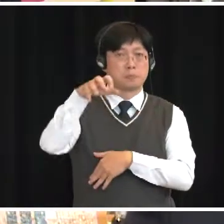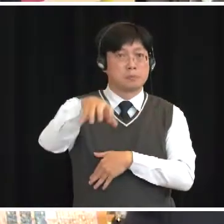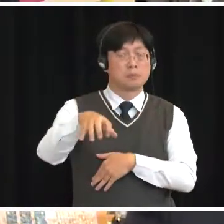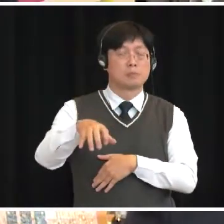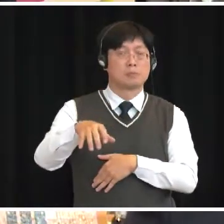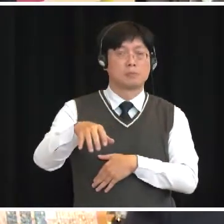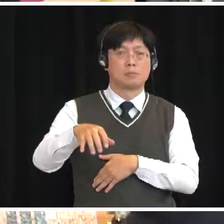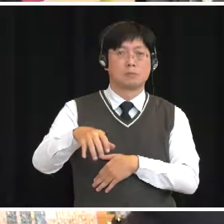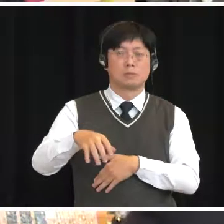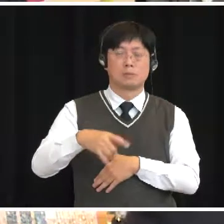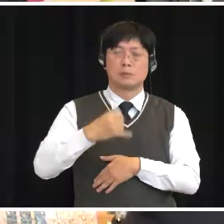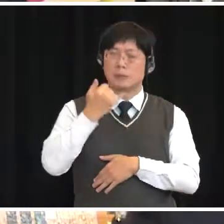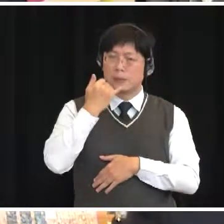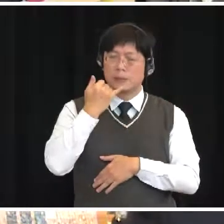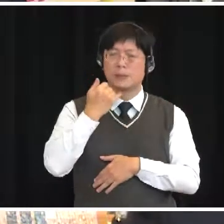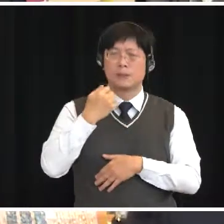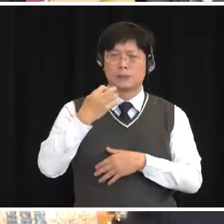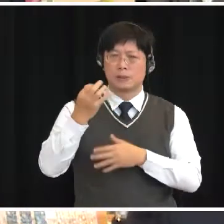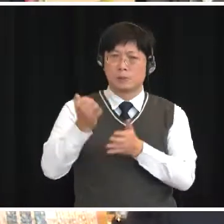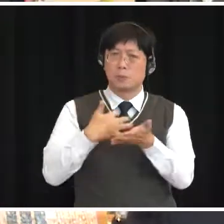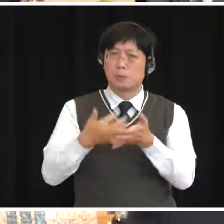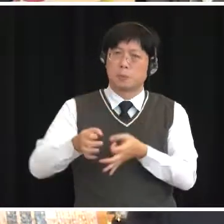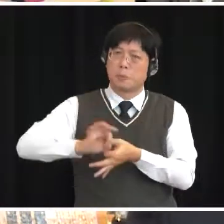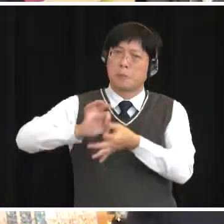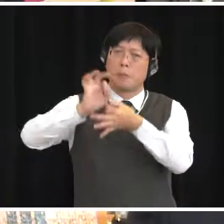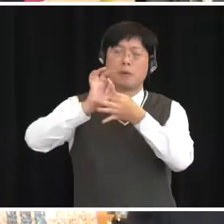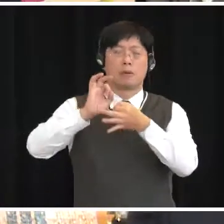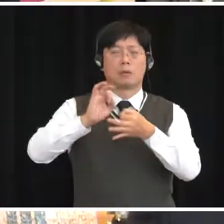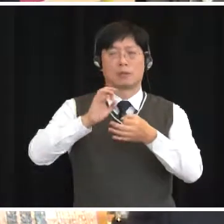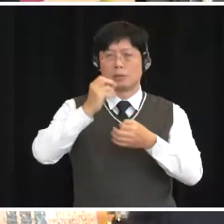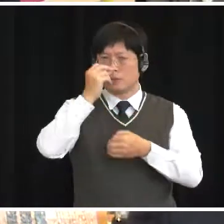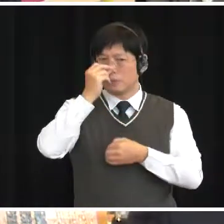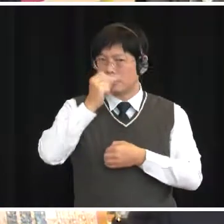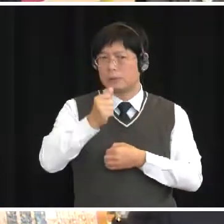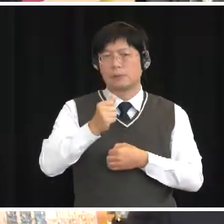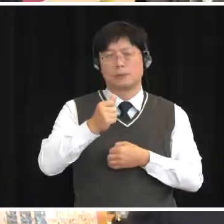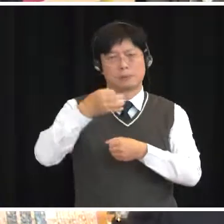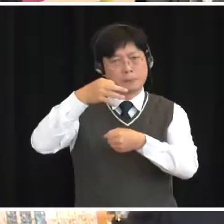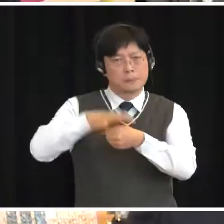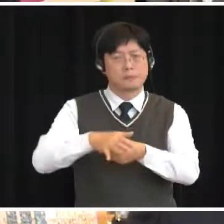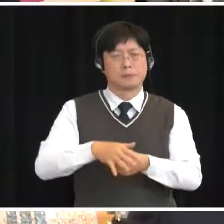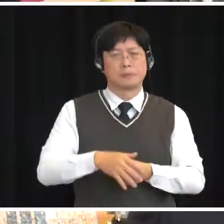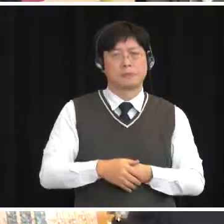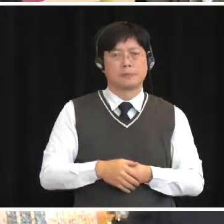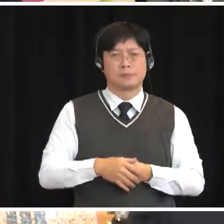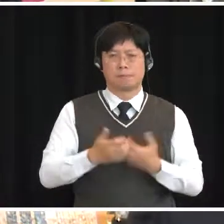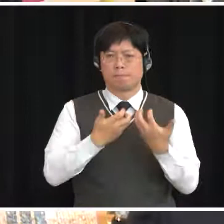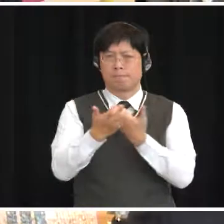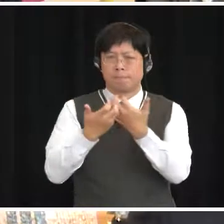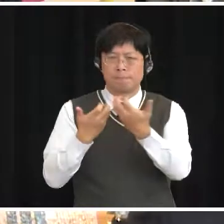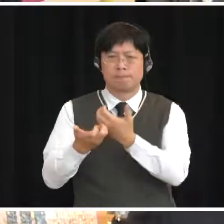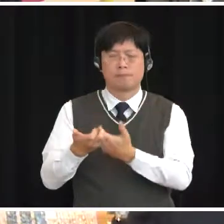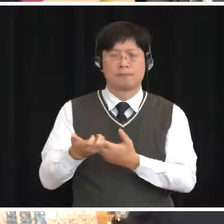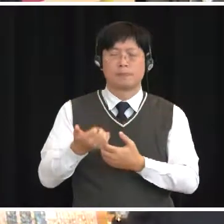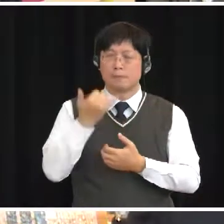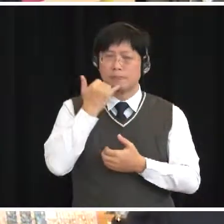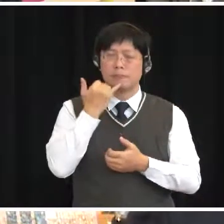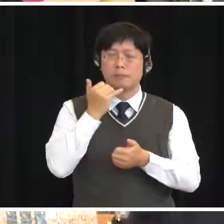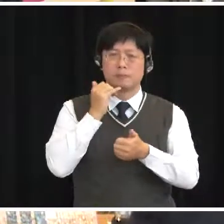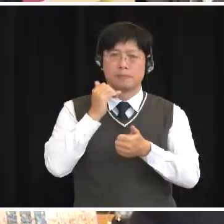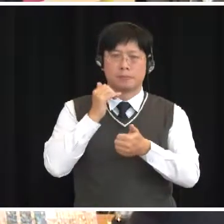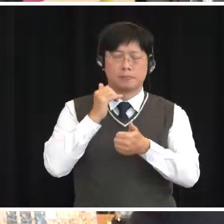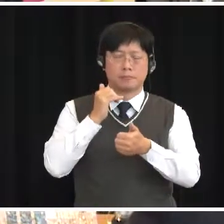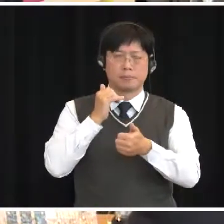they had in allocating budgets for children studying at the rural areas.